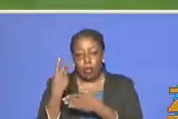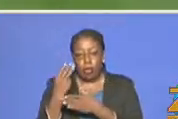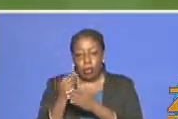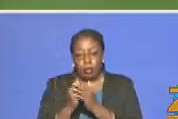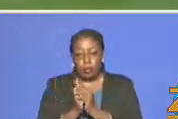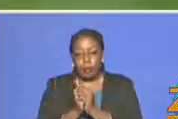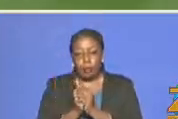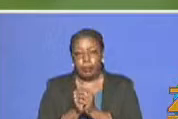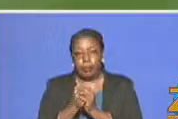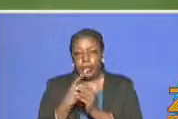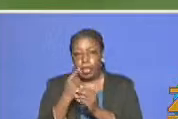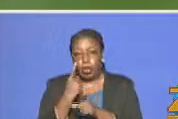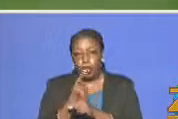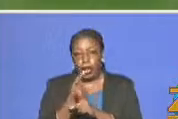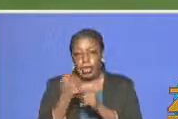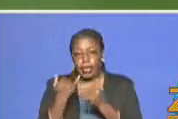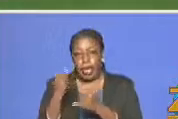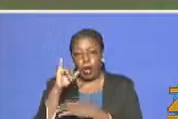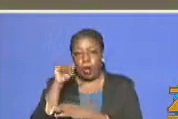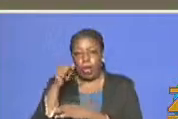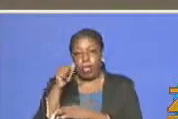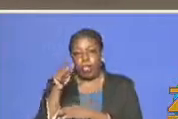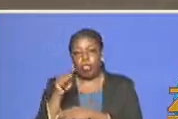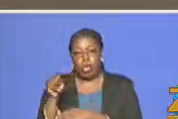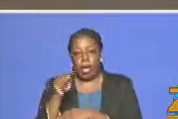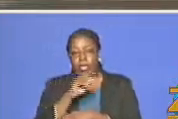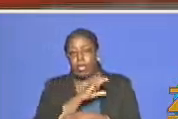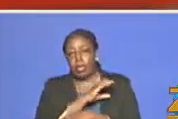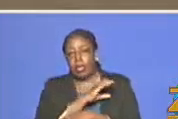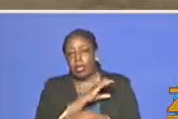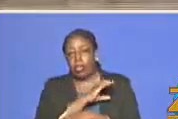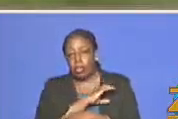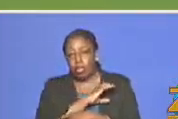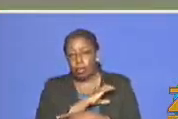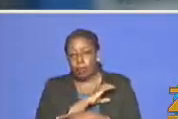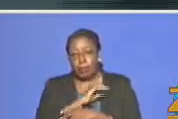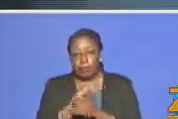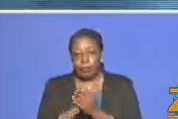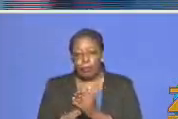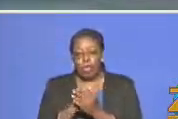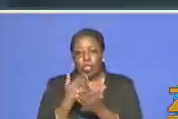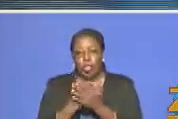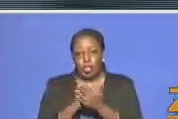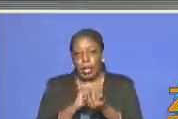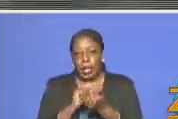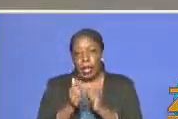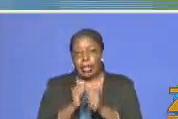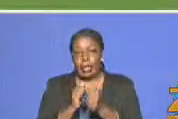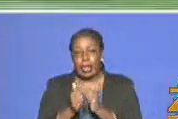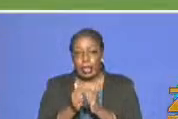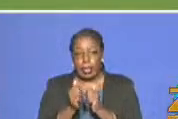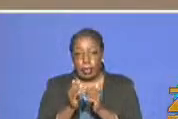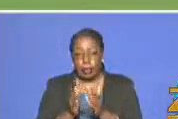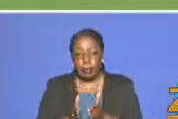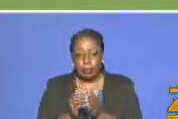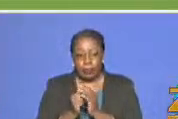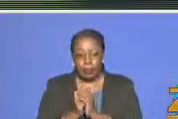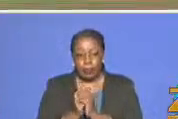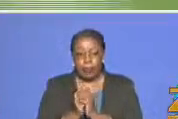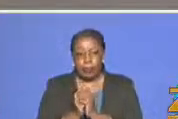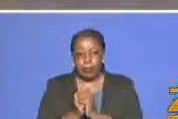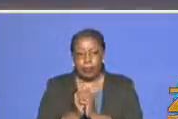now, Jazz Chisholm is our poster athlete, but is being closely followed by a board of exceptional